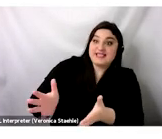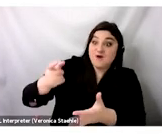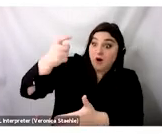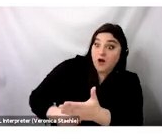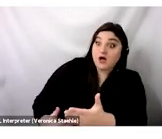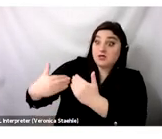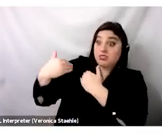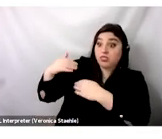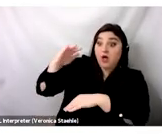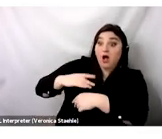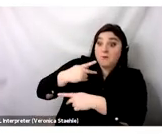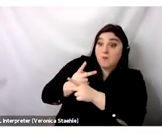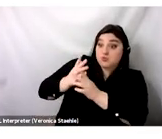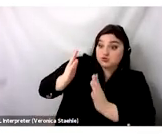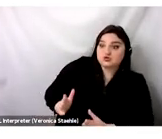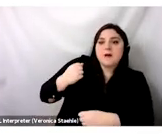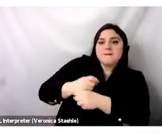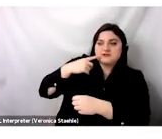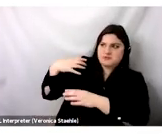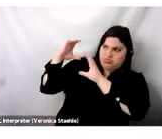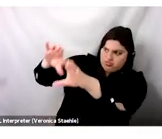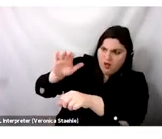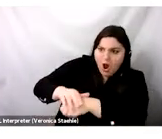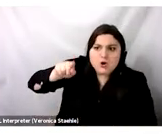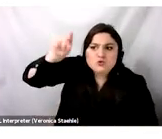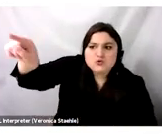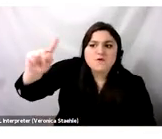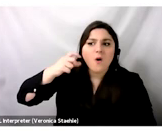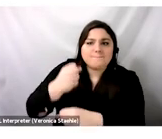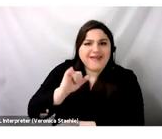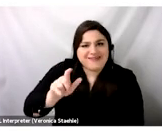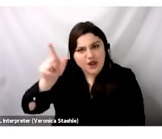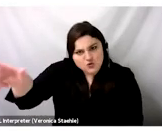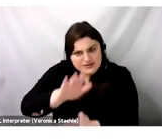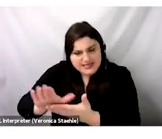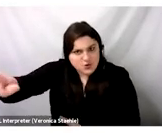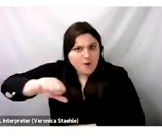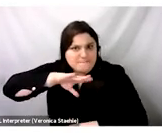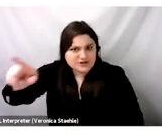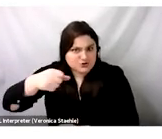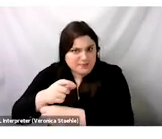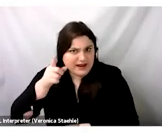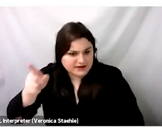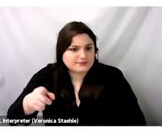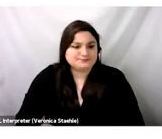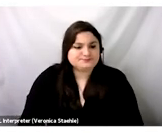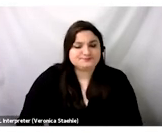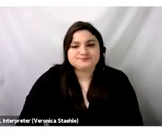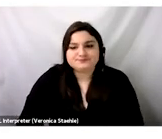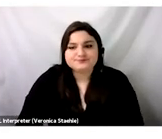the producer so that they've got to pay for the mess that they made, and ultimately looking into circular solutions.